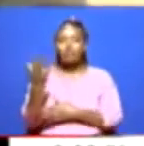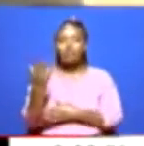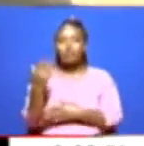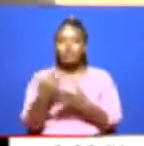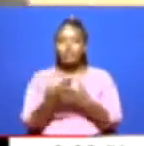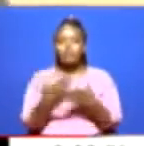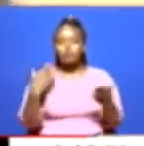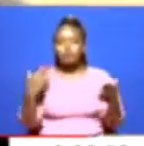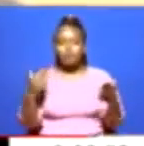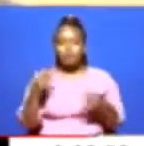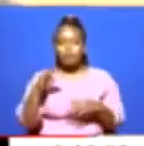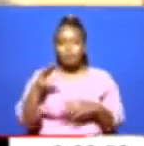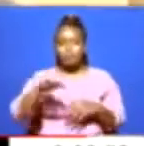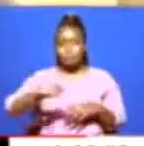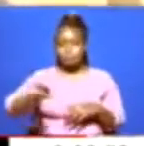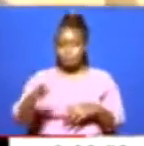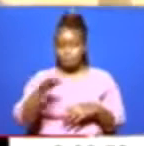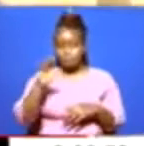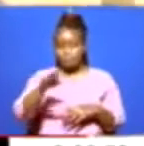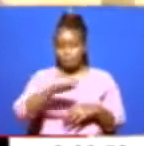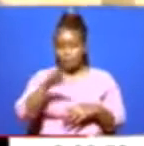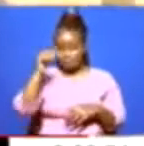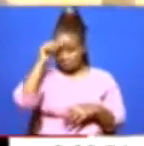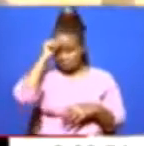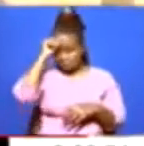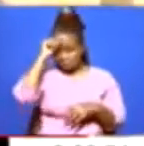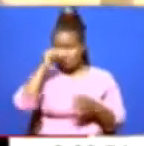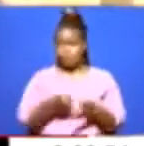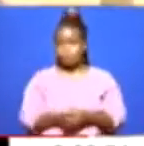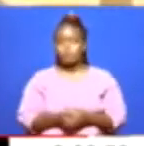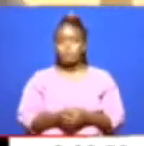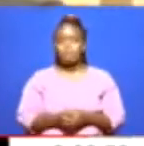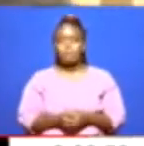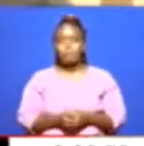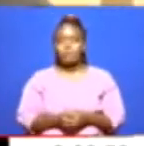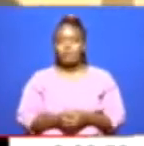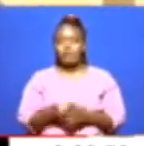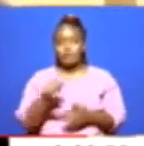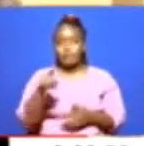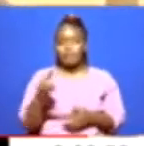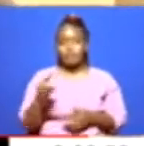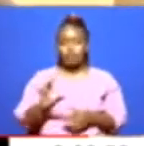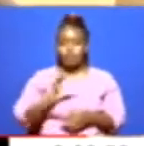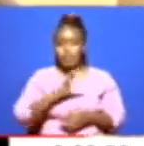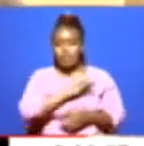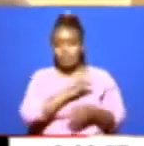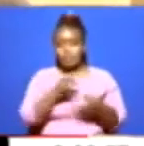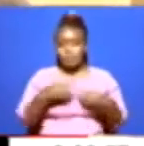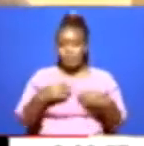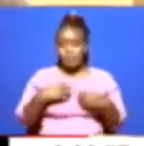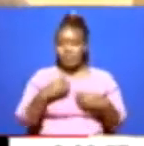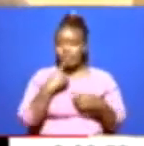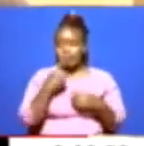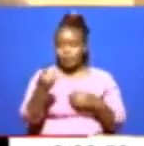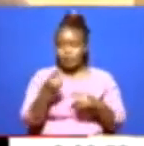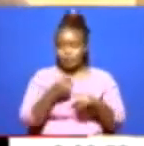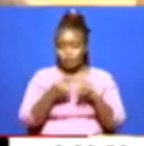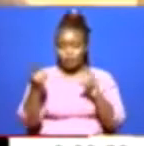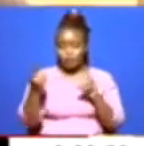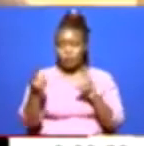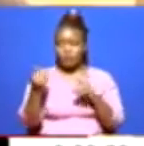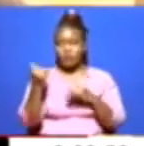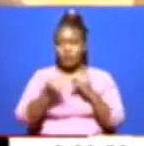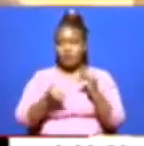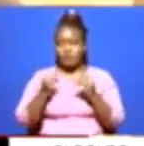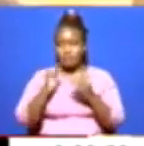Committee. Document in a sequence manner, or sequence order from the first page to the last